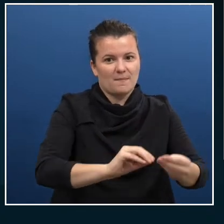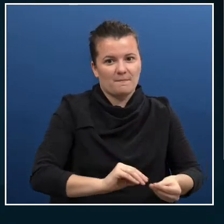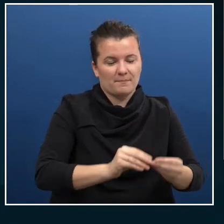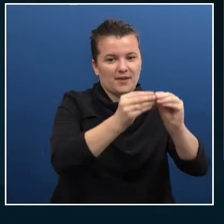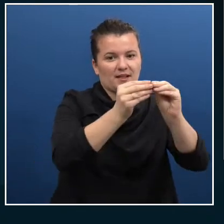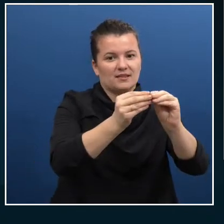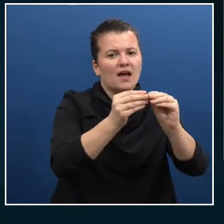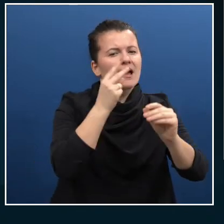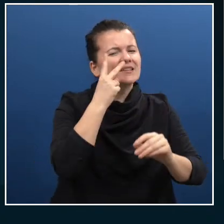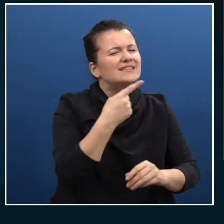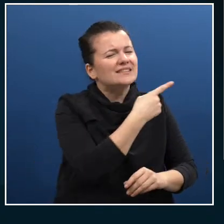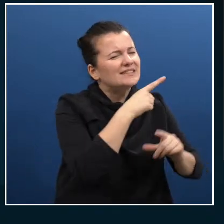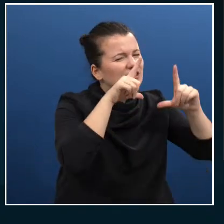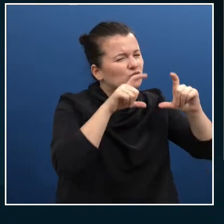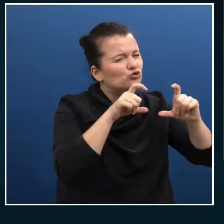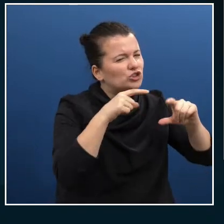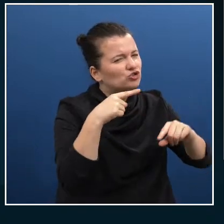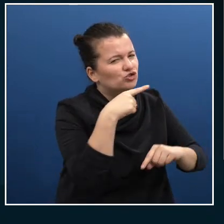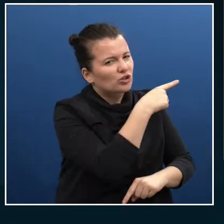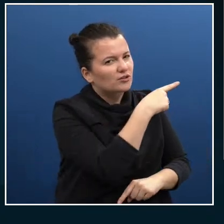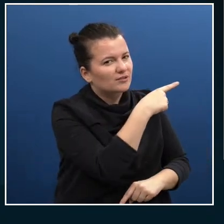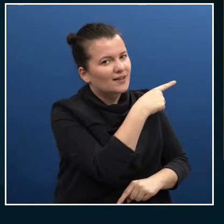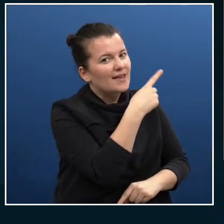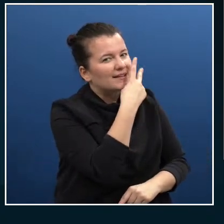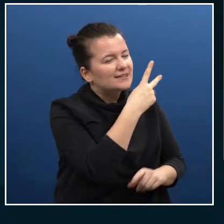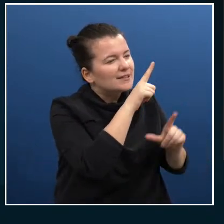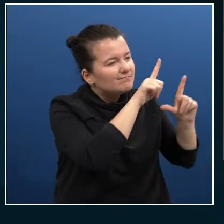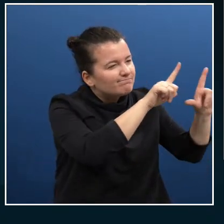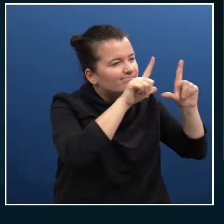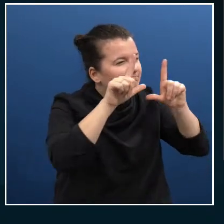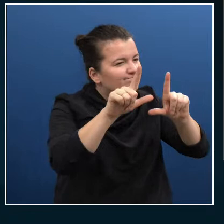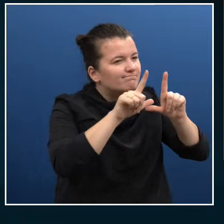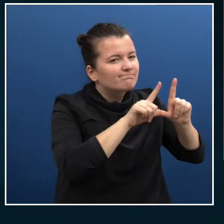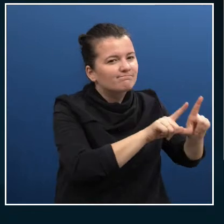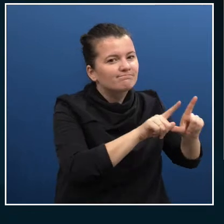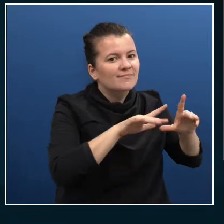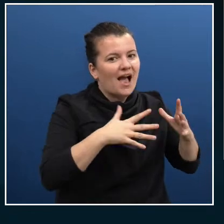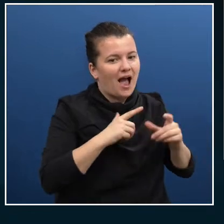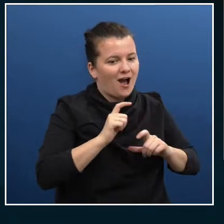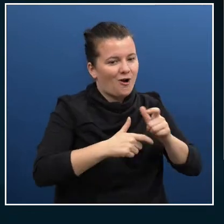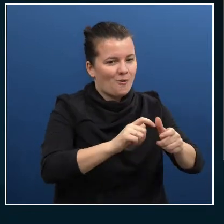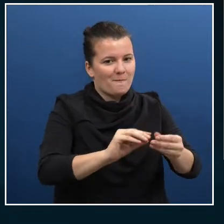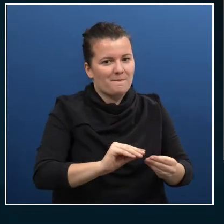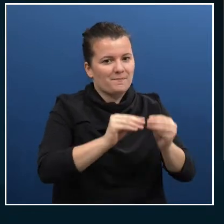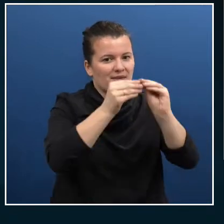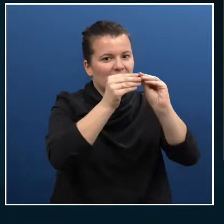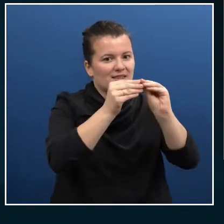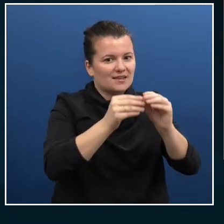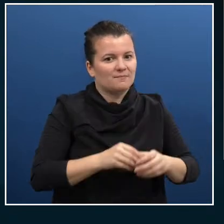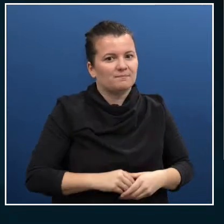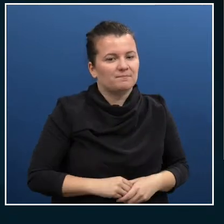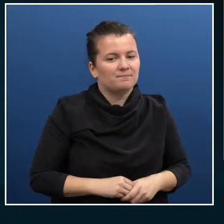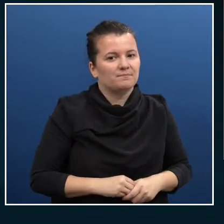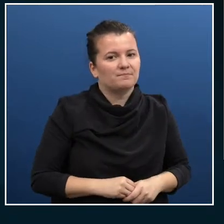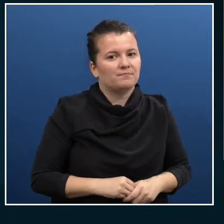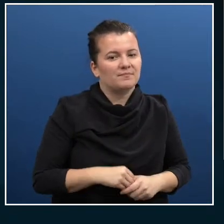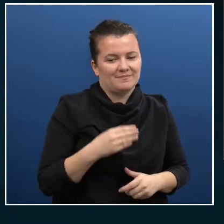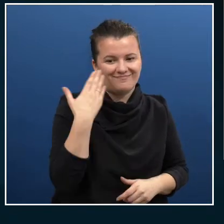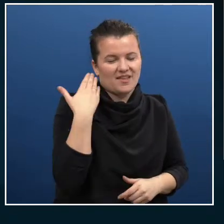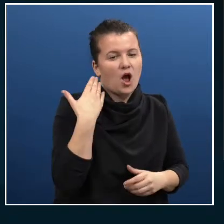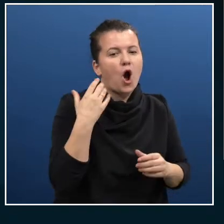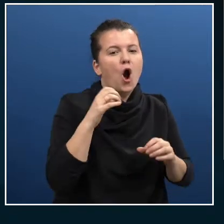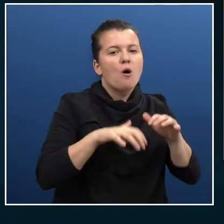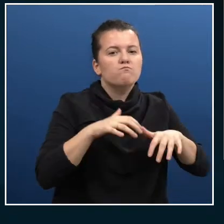but you can see that I did the last blog that I did